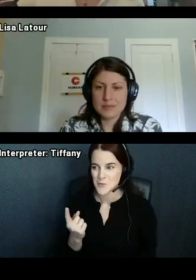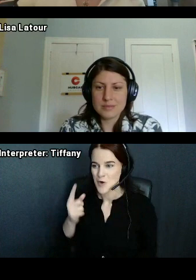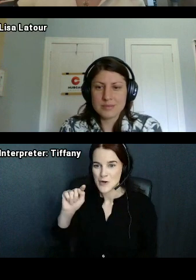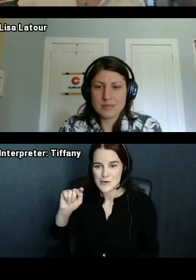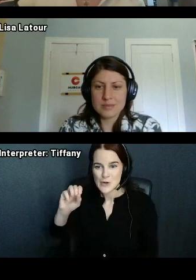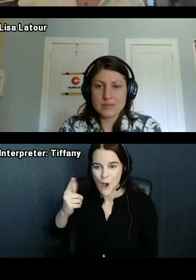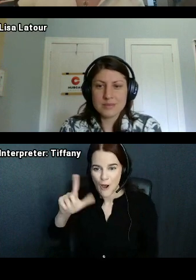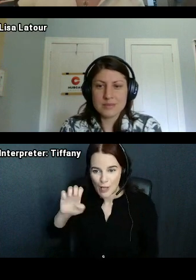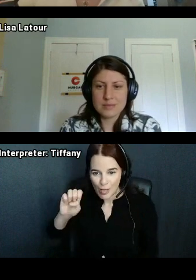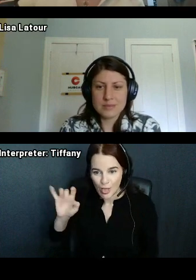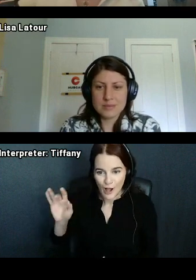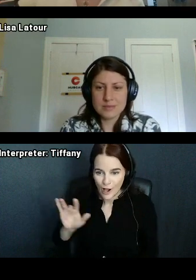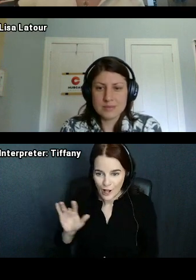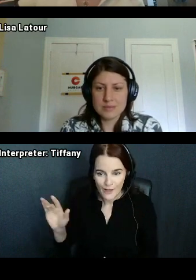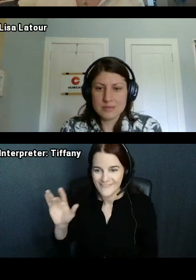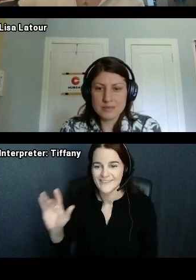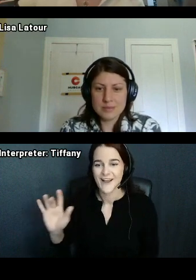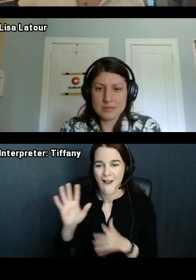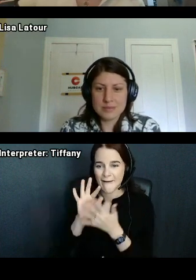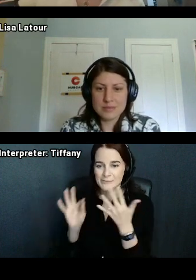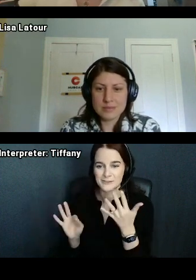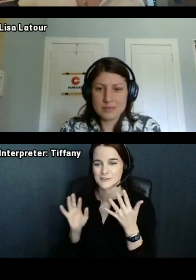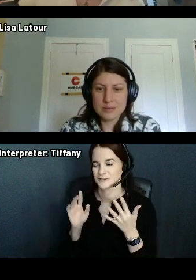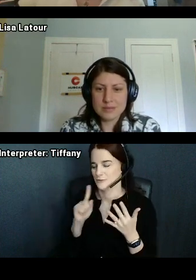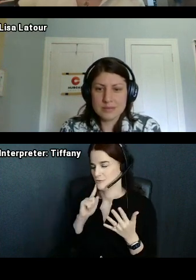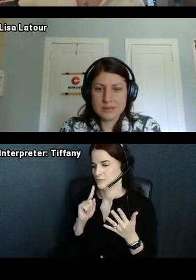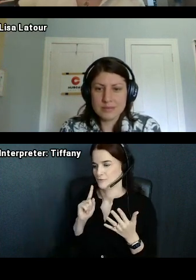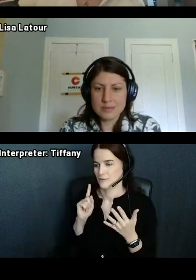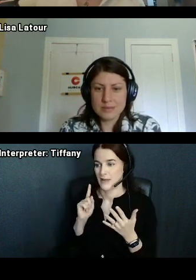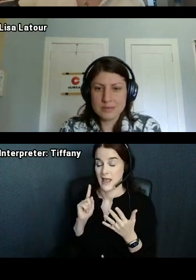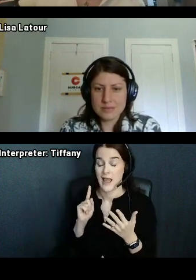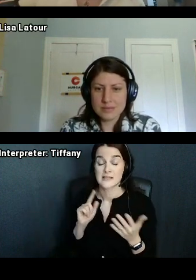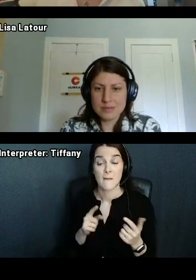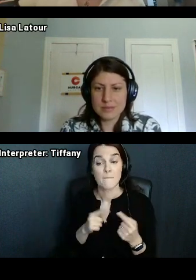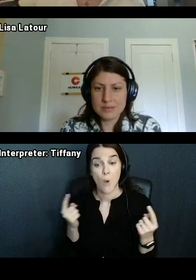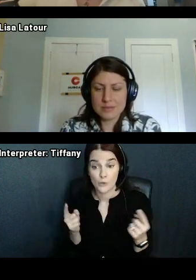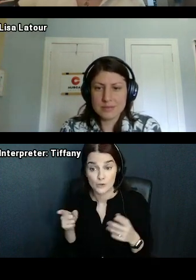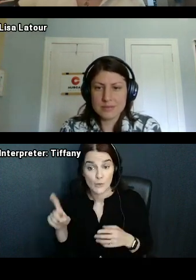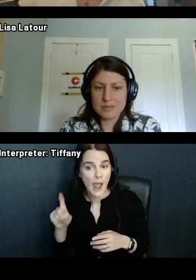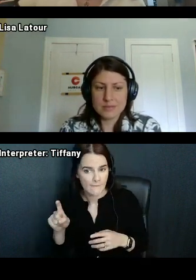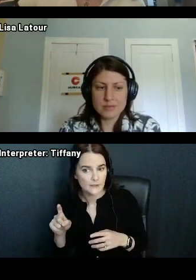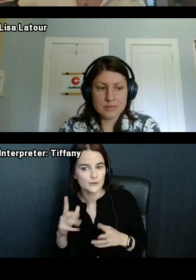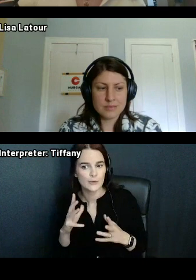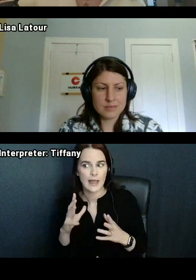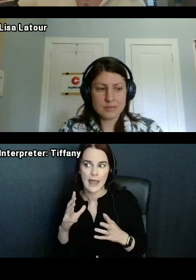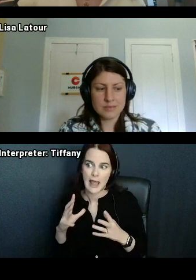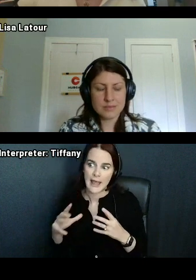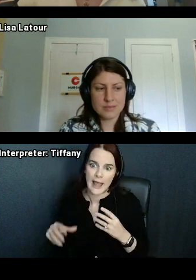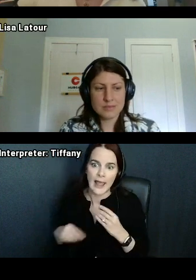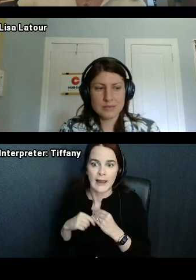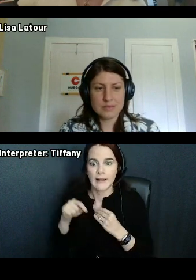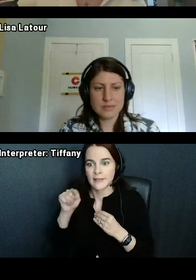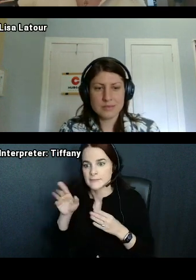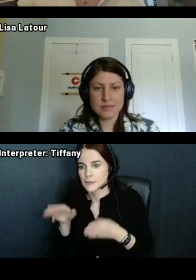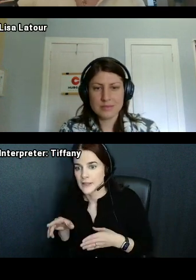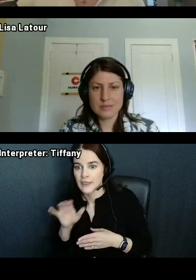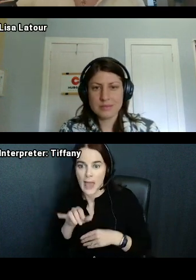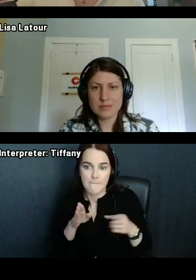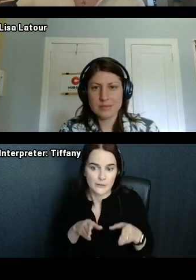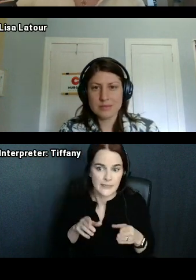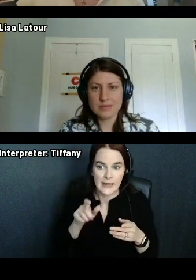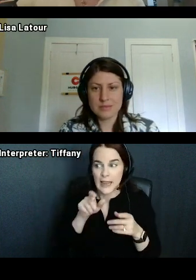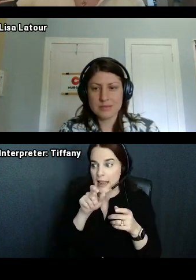option away, as opposed to having to add, you know, is it this person or this person or this person or this person or this person, you